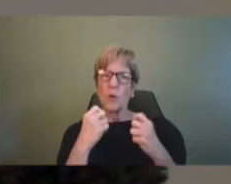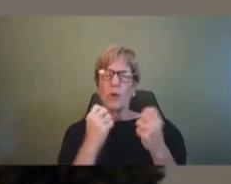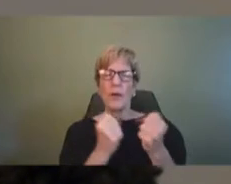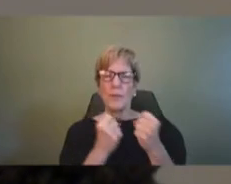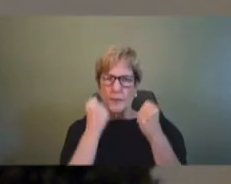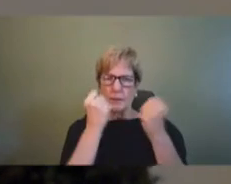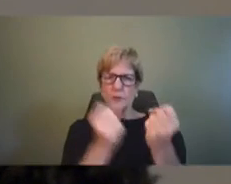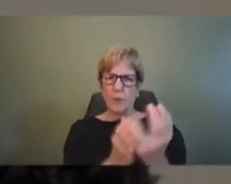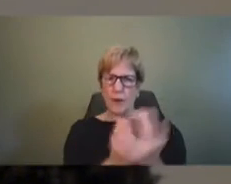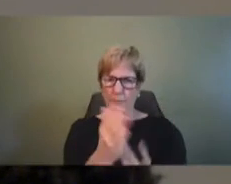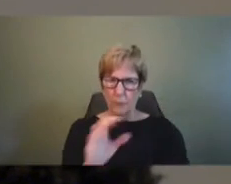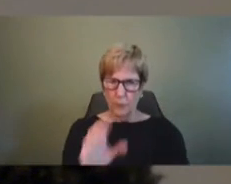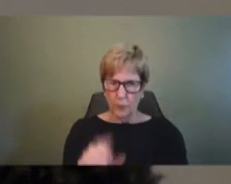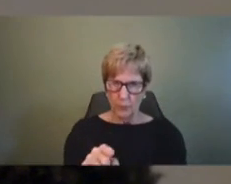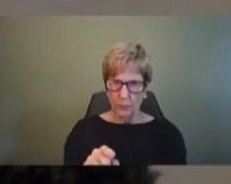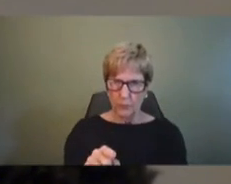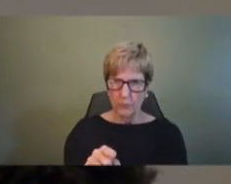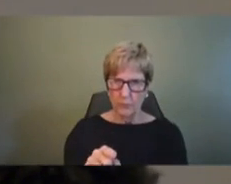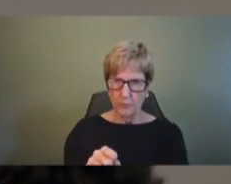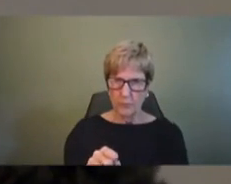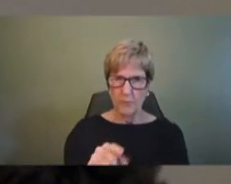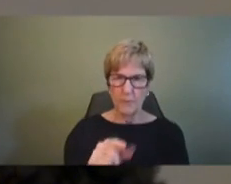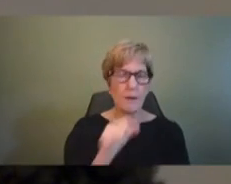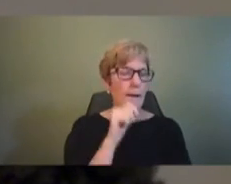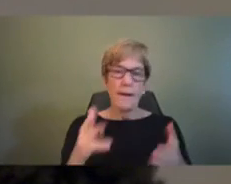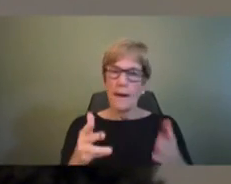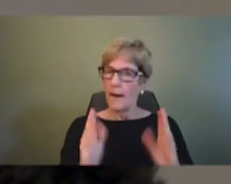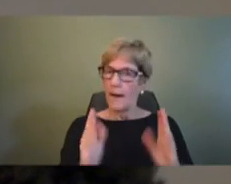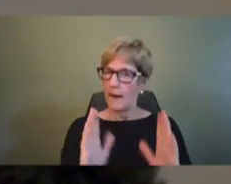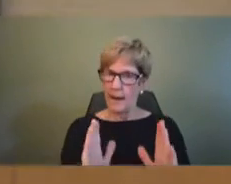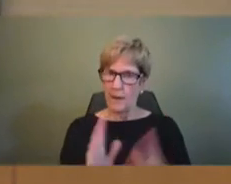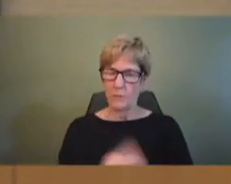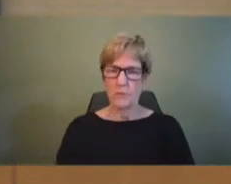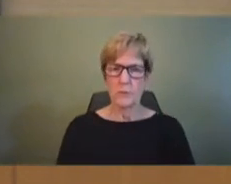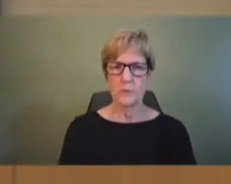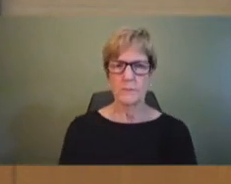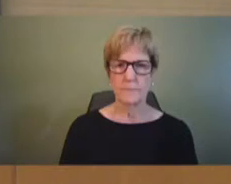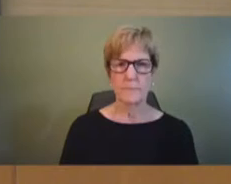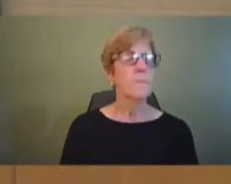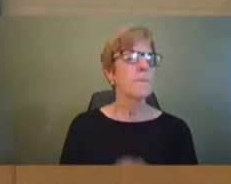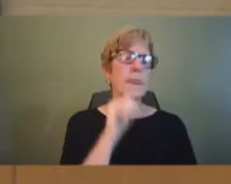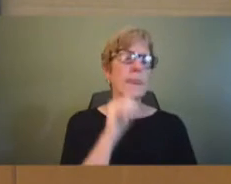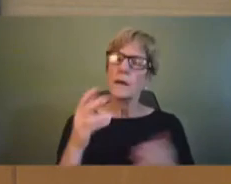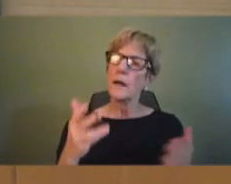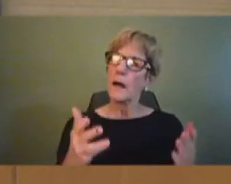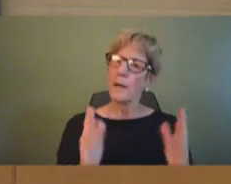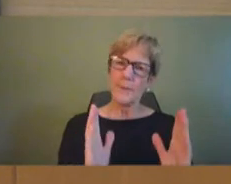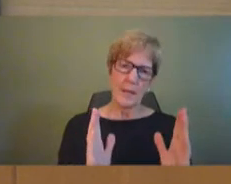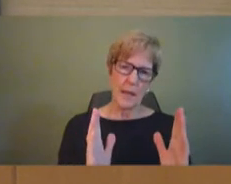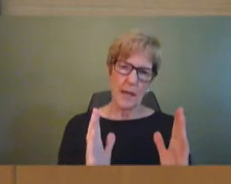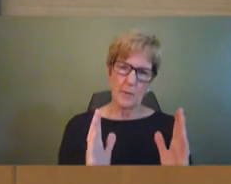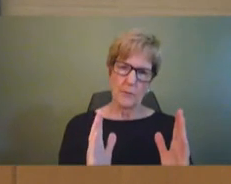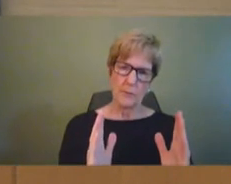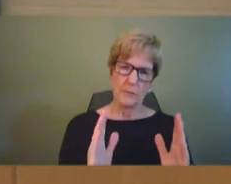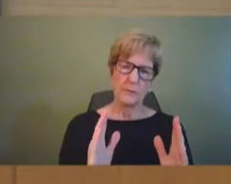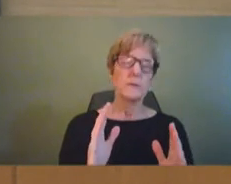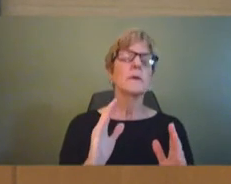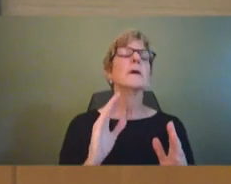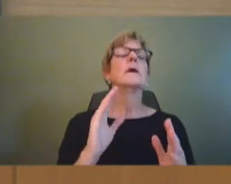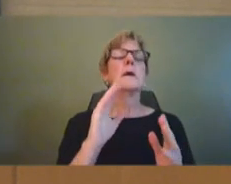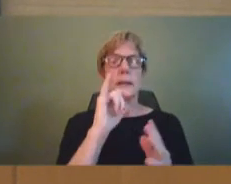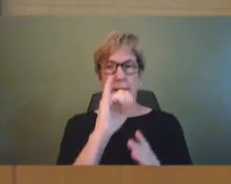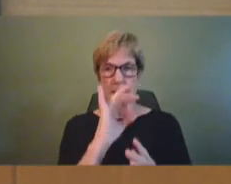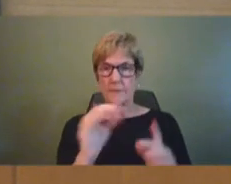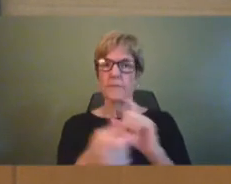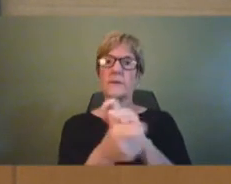clutch would not be allowed but would be it would not be allowed if this change takes place if